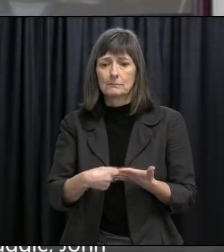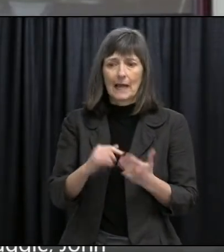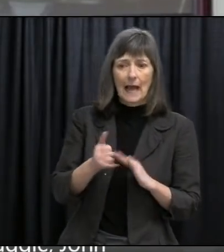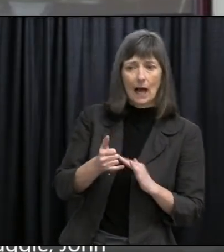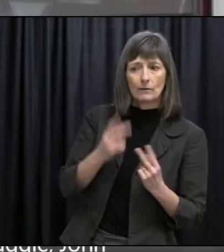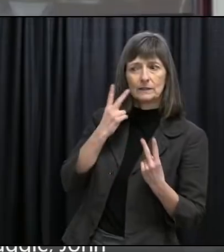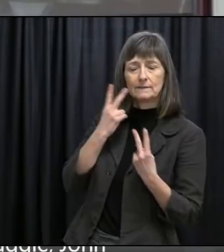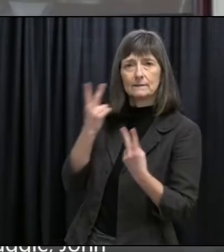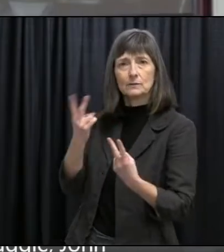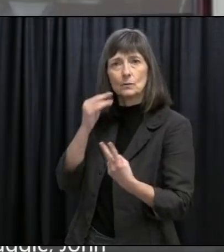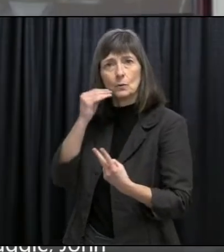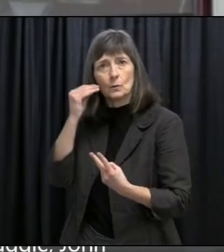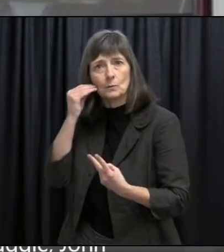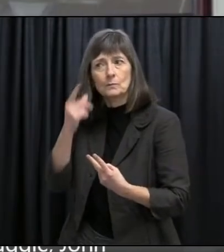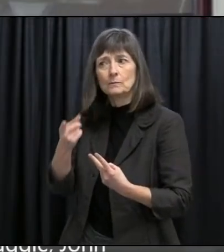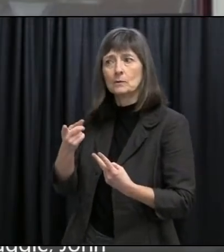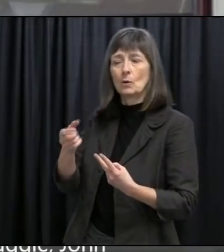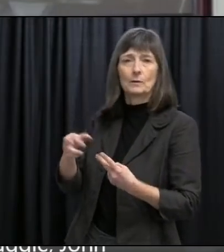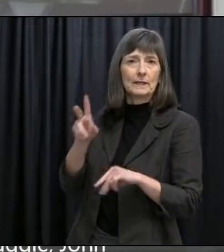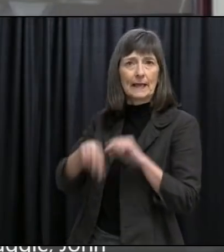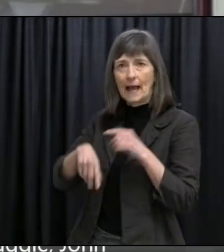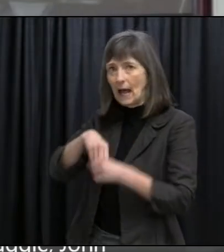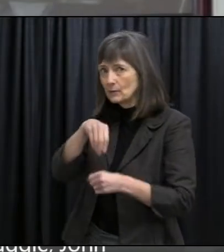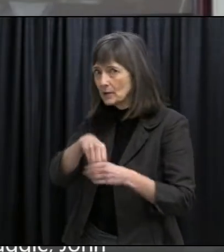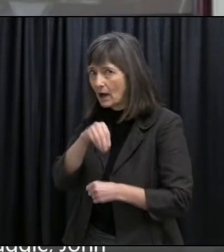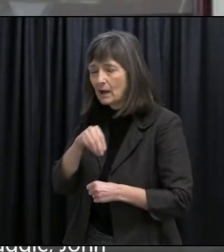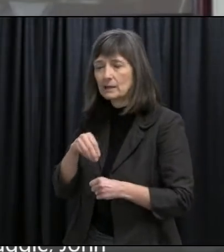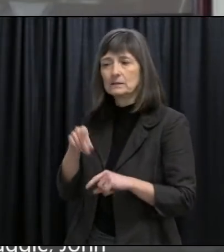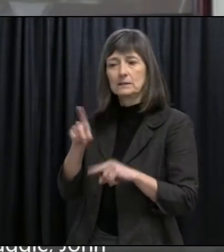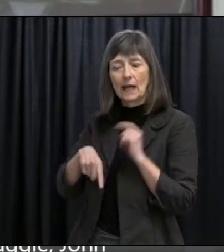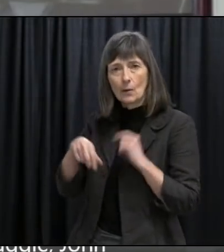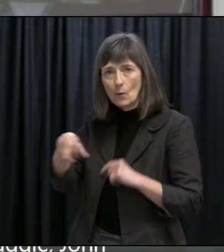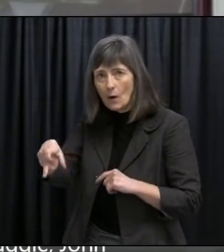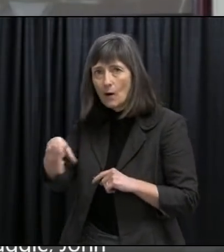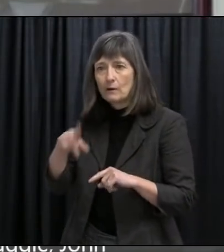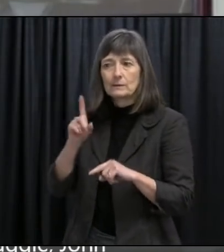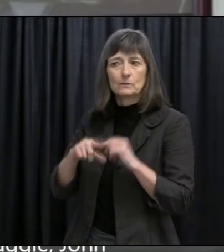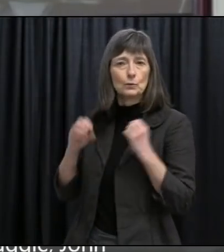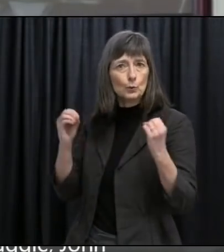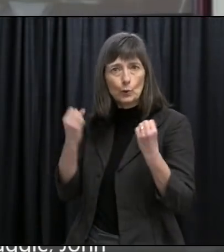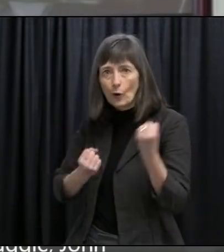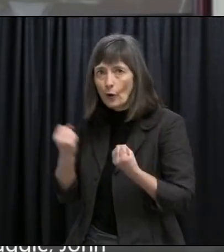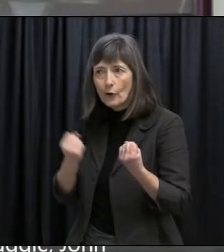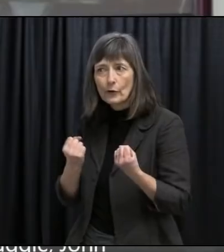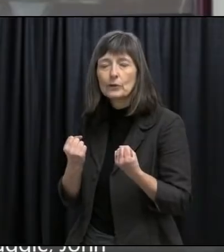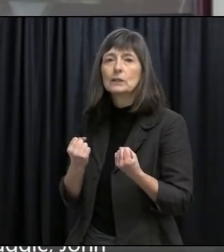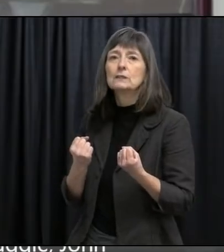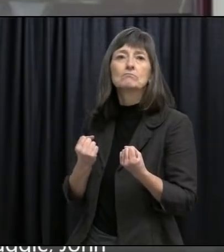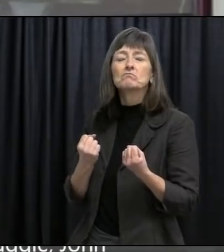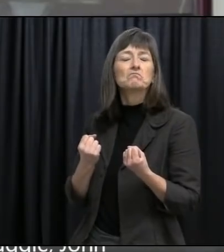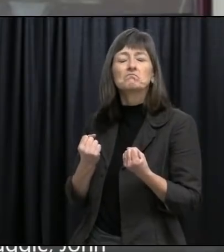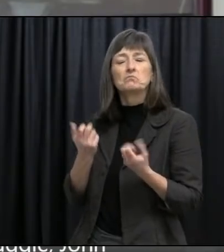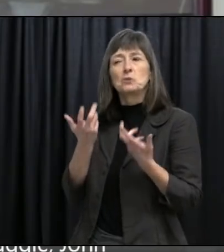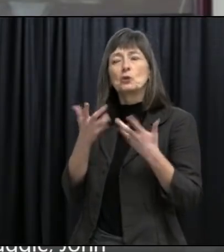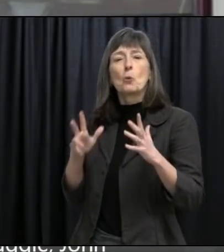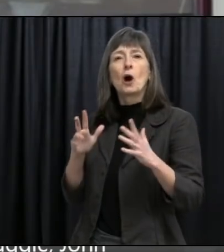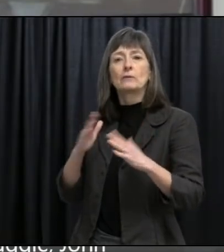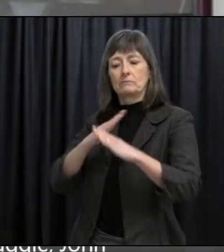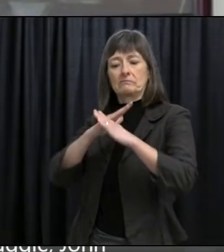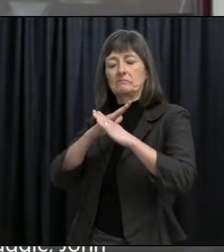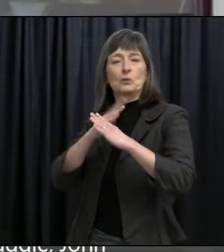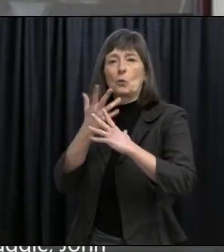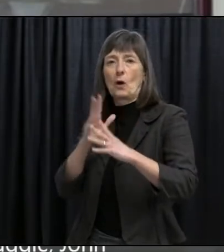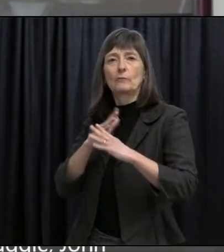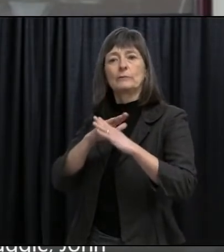that for people who had challenges with mobility. We don't want anyone to have a barrier to a test. I